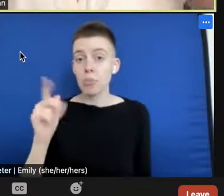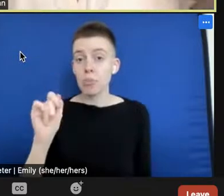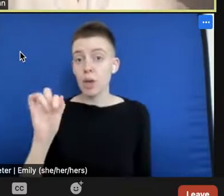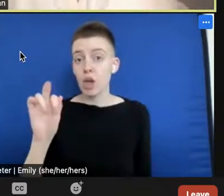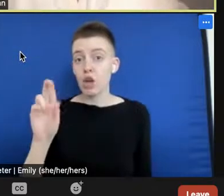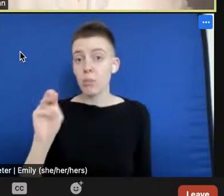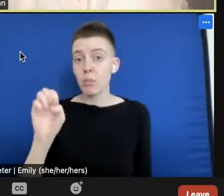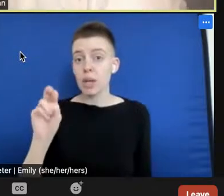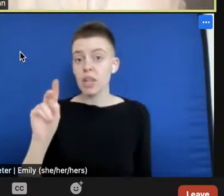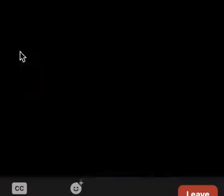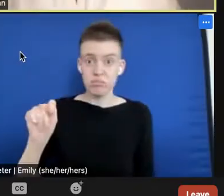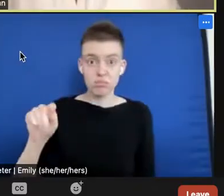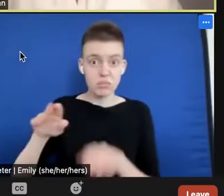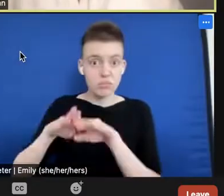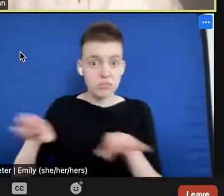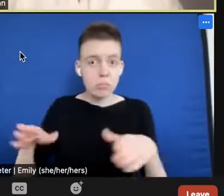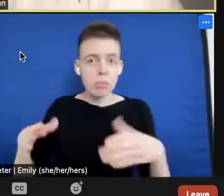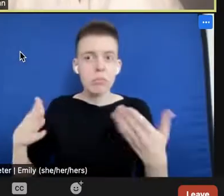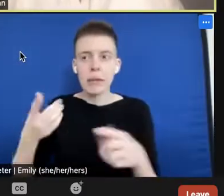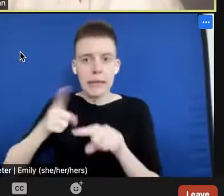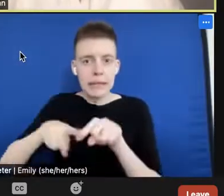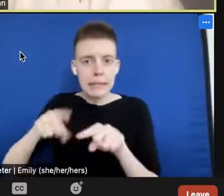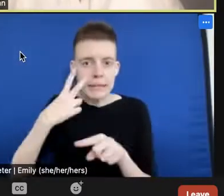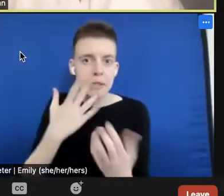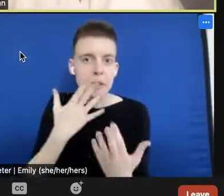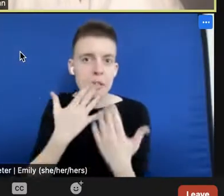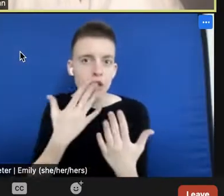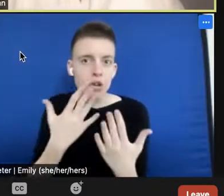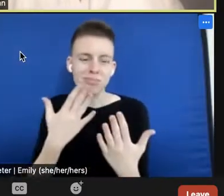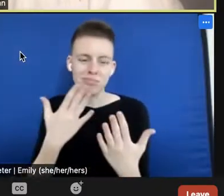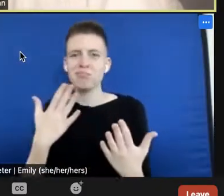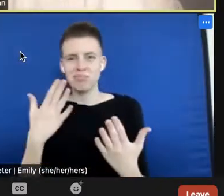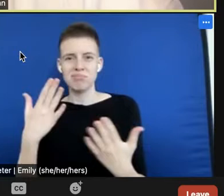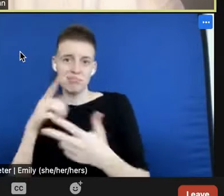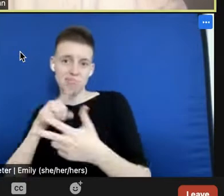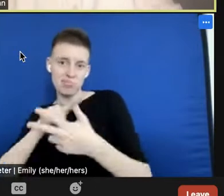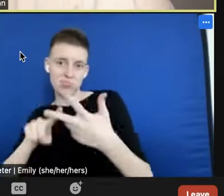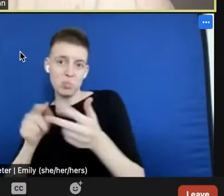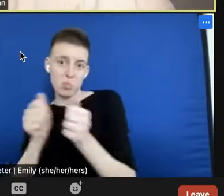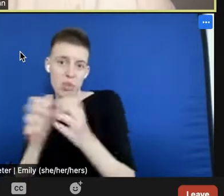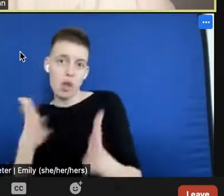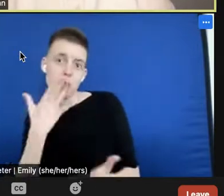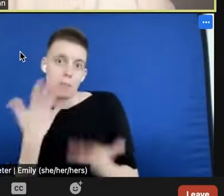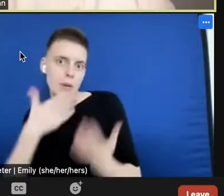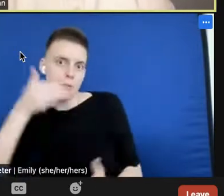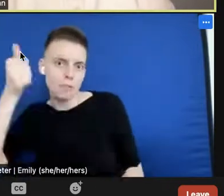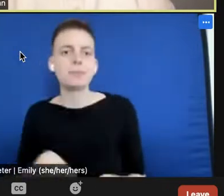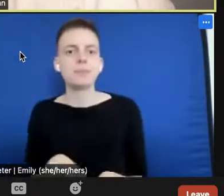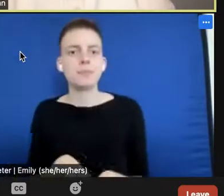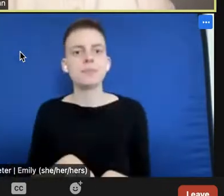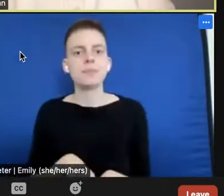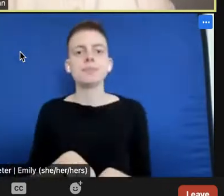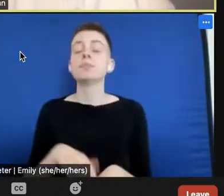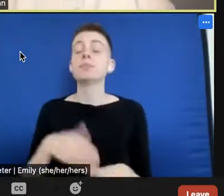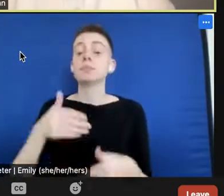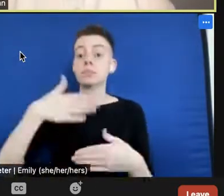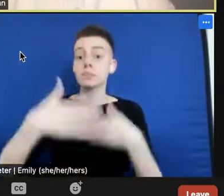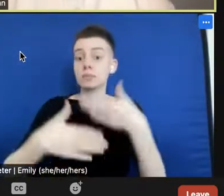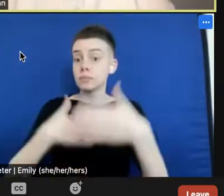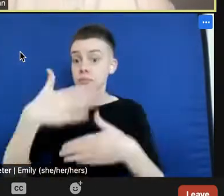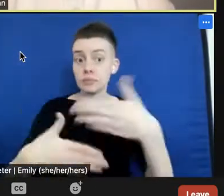all know, visual impairment is not one entity, and CVI certainly has its own rules. The procedure is that the student